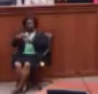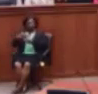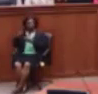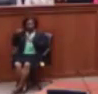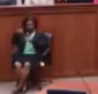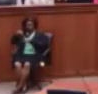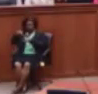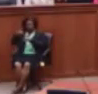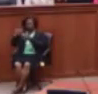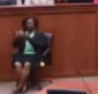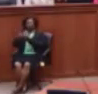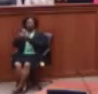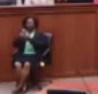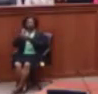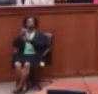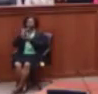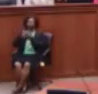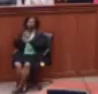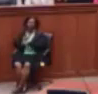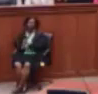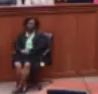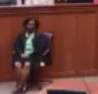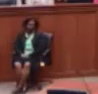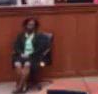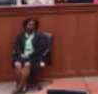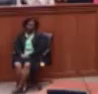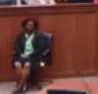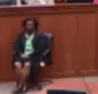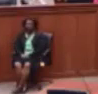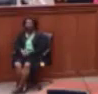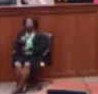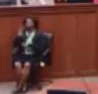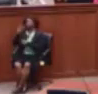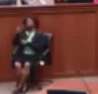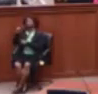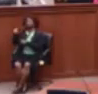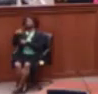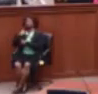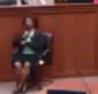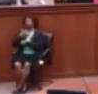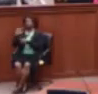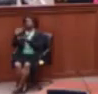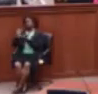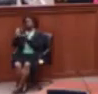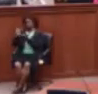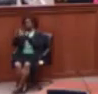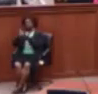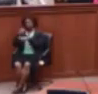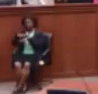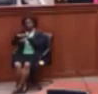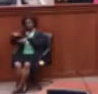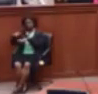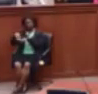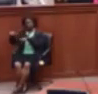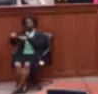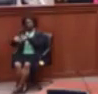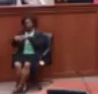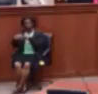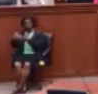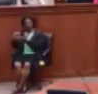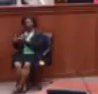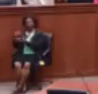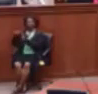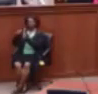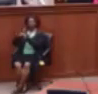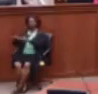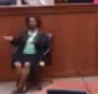When we look at that data, and I just alluded to this, 60% of our graduates on the Jumpstart Career Diploma are getting the statewide